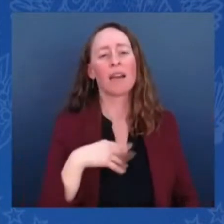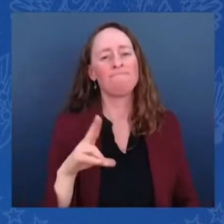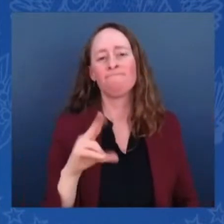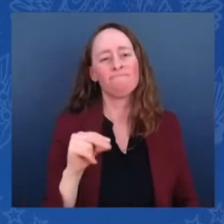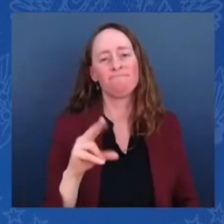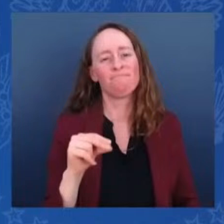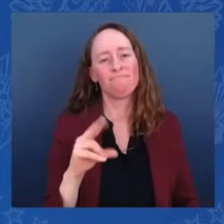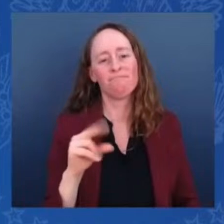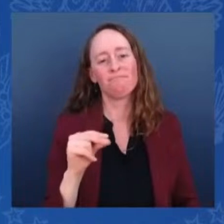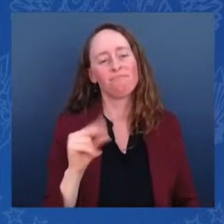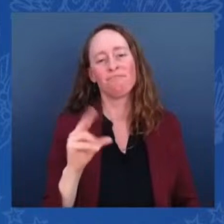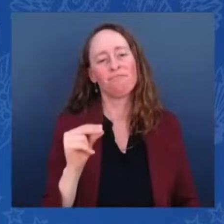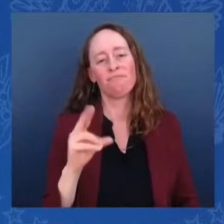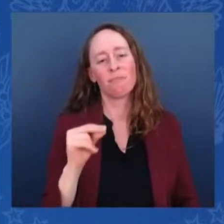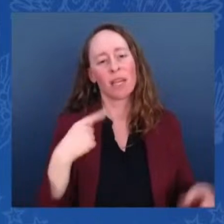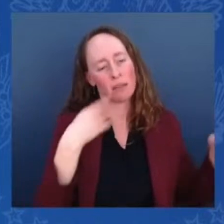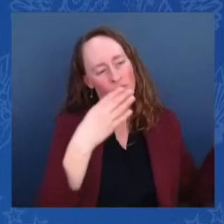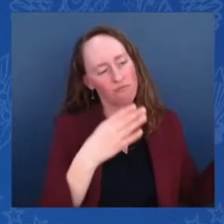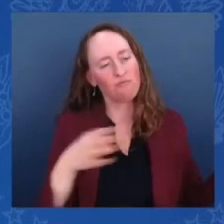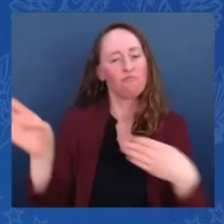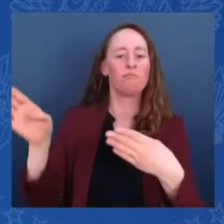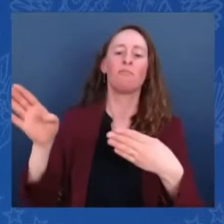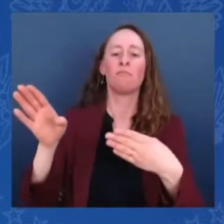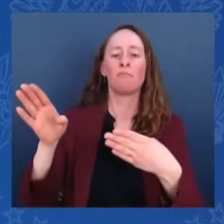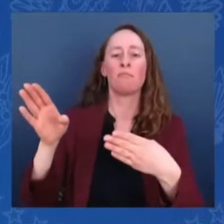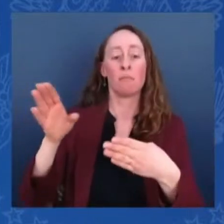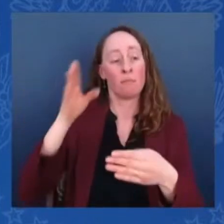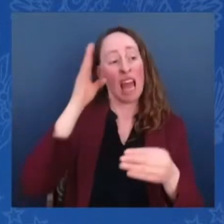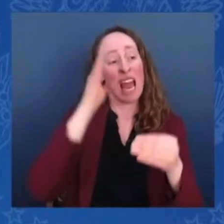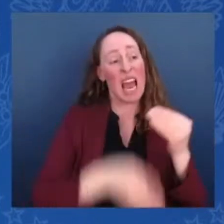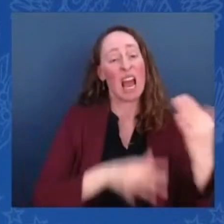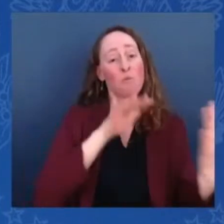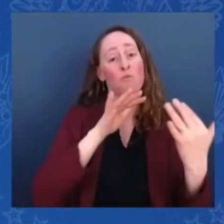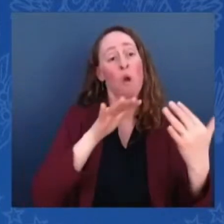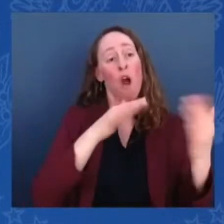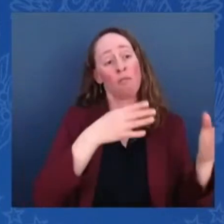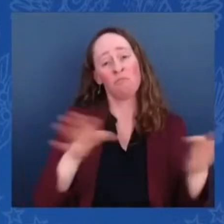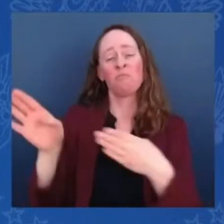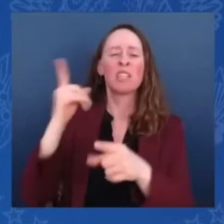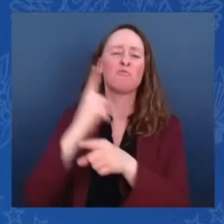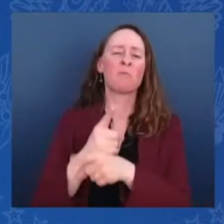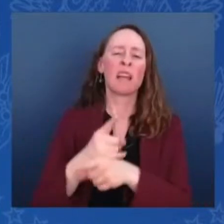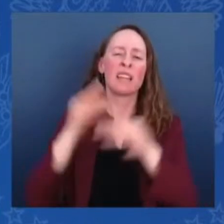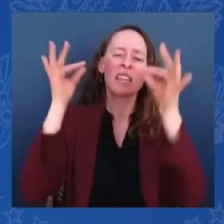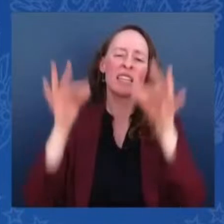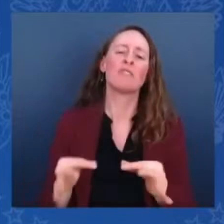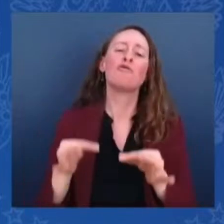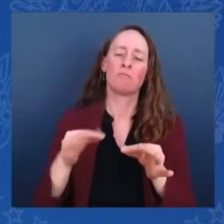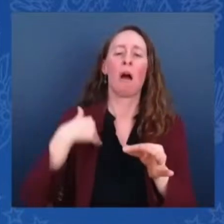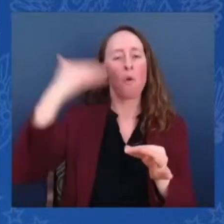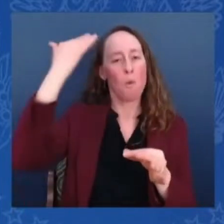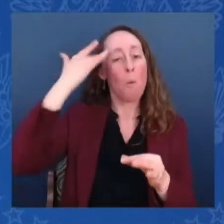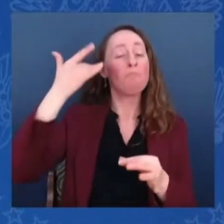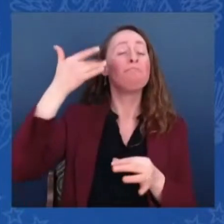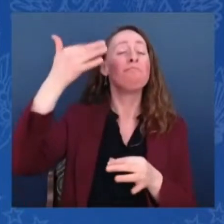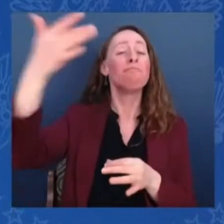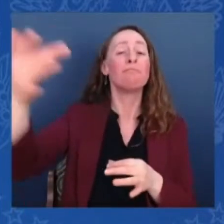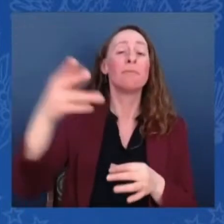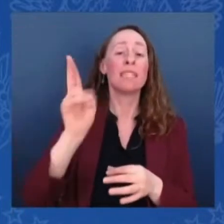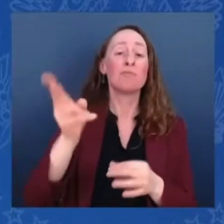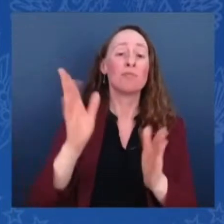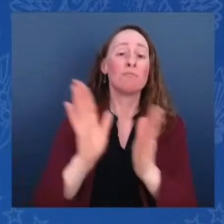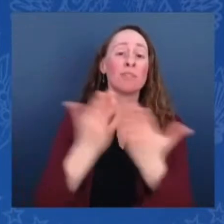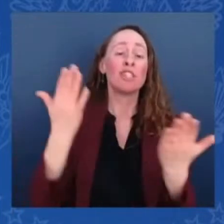ending the war was the right thing to do, and I believe history will reflect that. And from the moment I entered